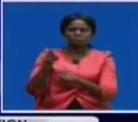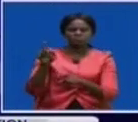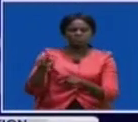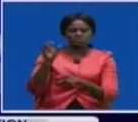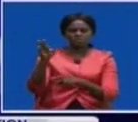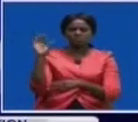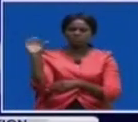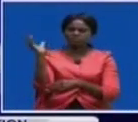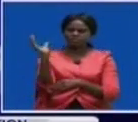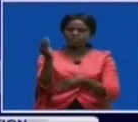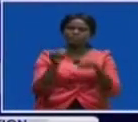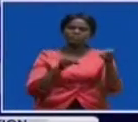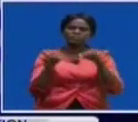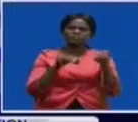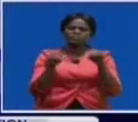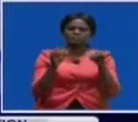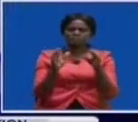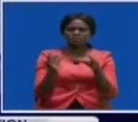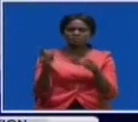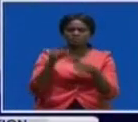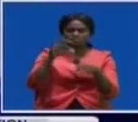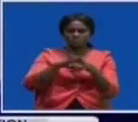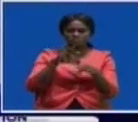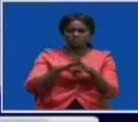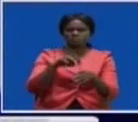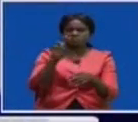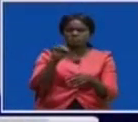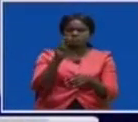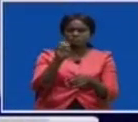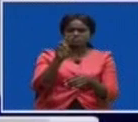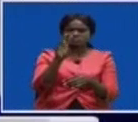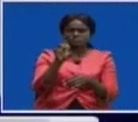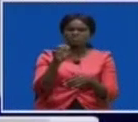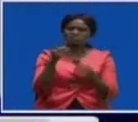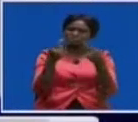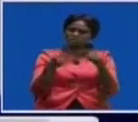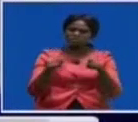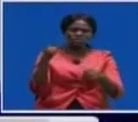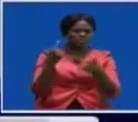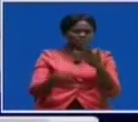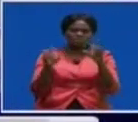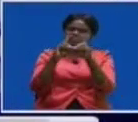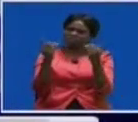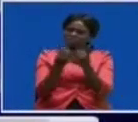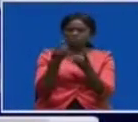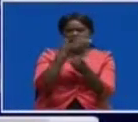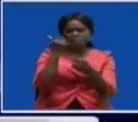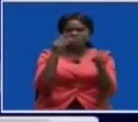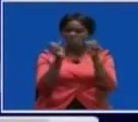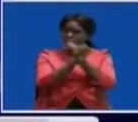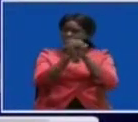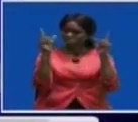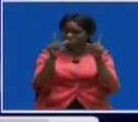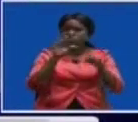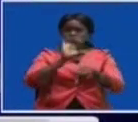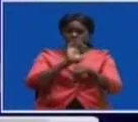PF campaign manager for the Sesheke parliamentary by-election, Kebi Mbewe, says what is happening in the district should serve as a wake-up call to